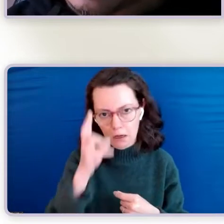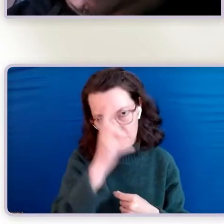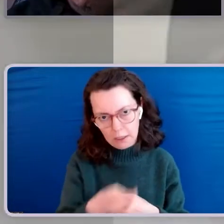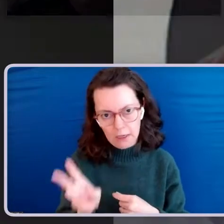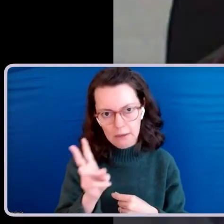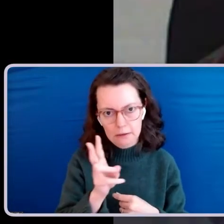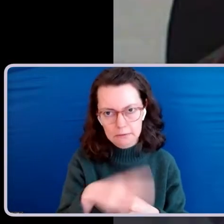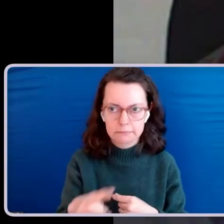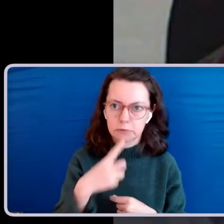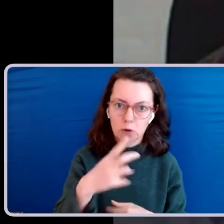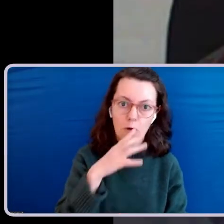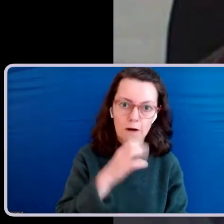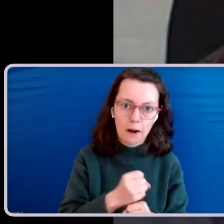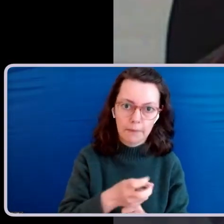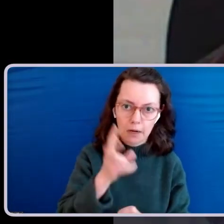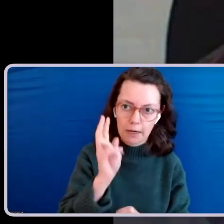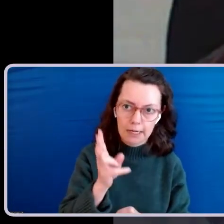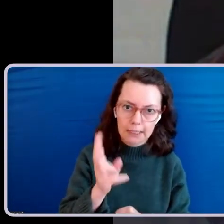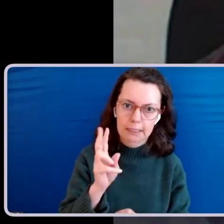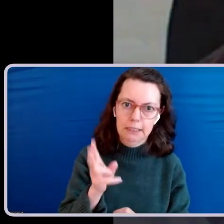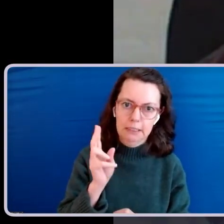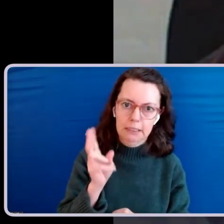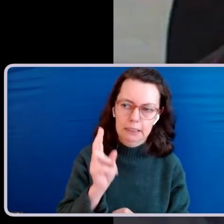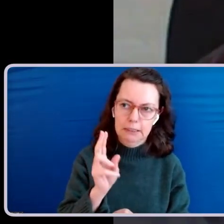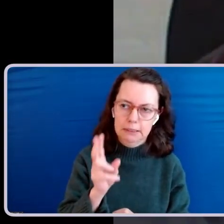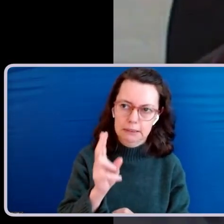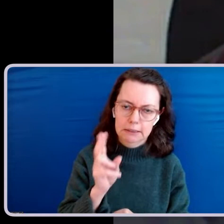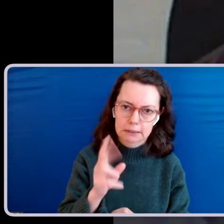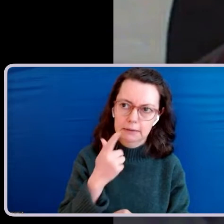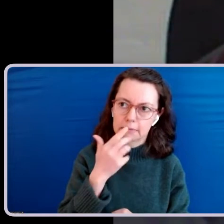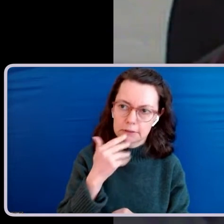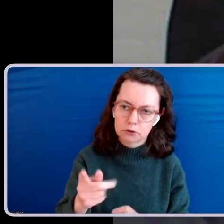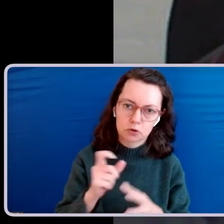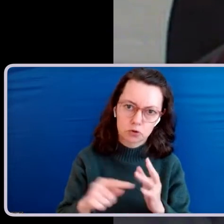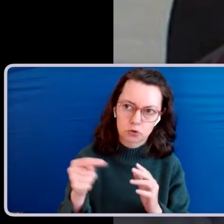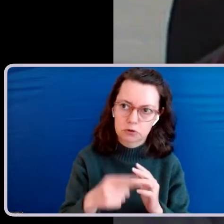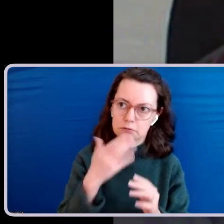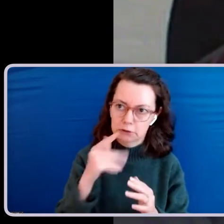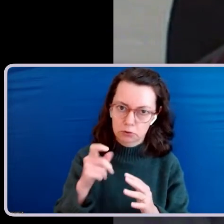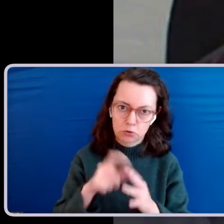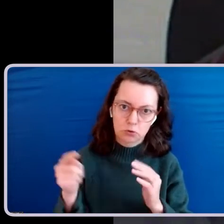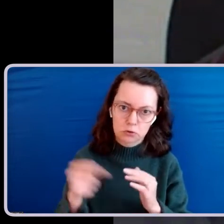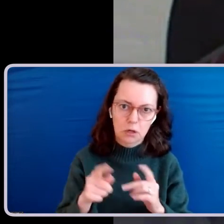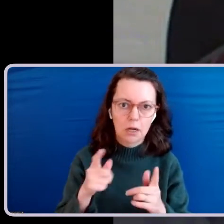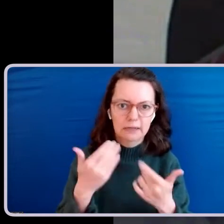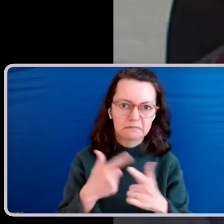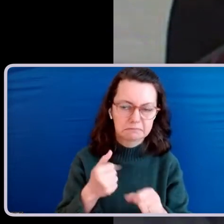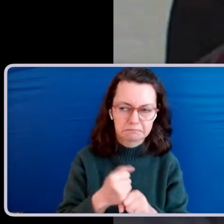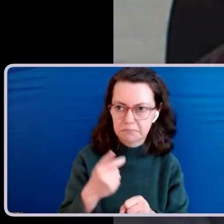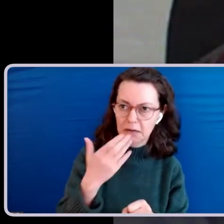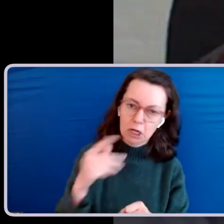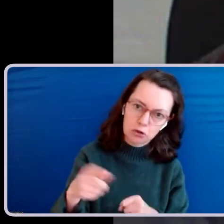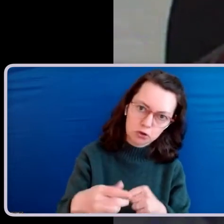government about fixing information for disabled people. And I know I've had those conversations, and I